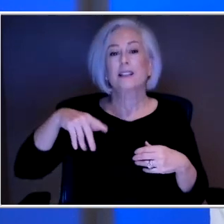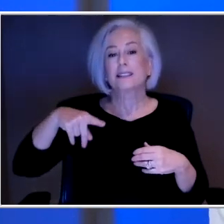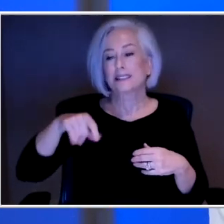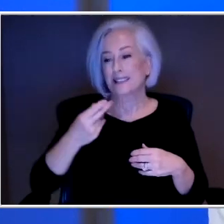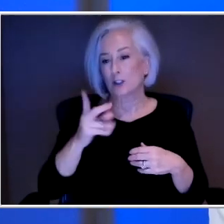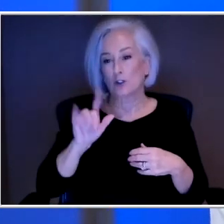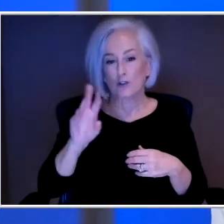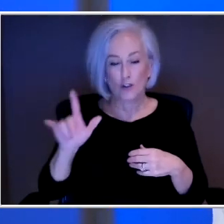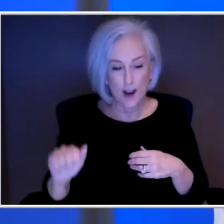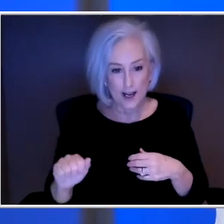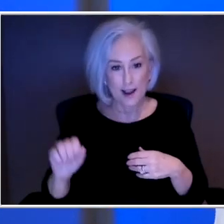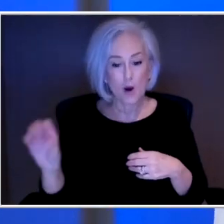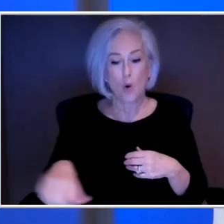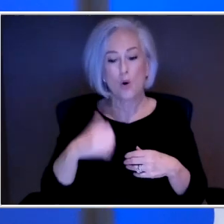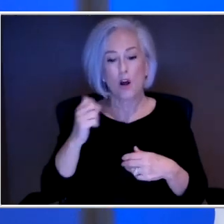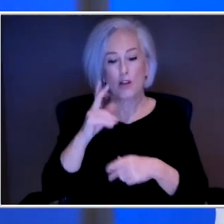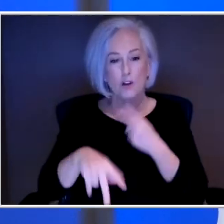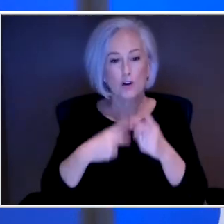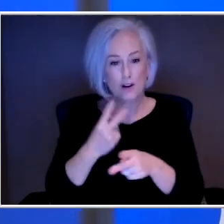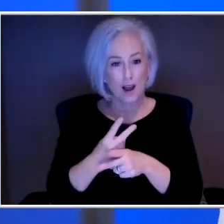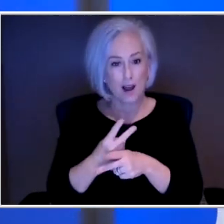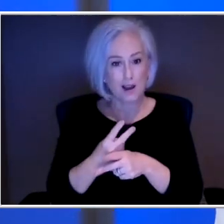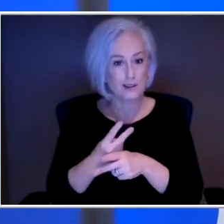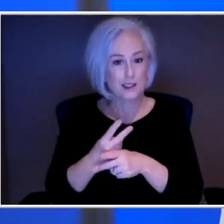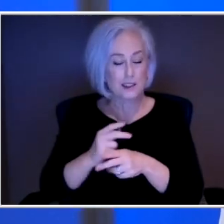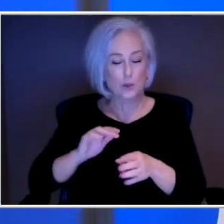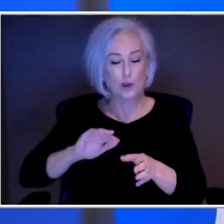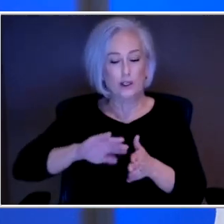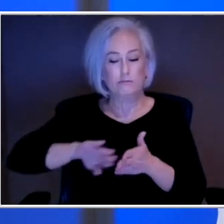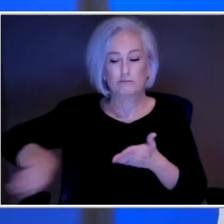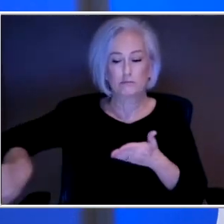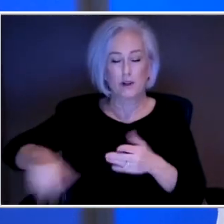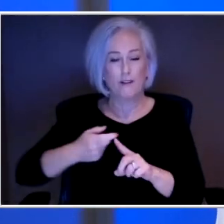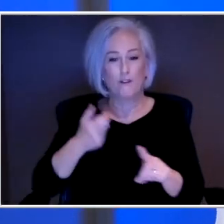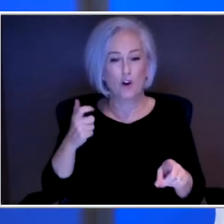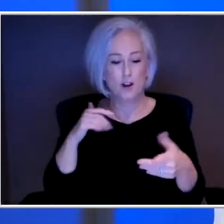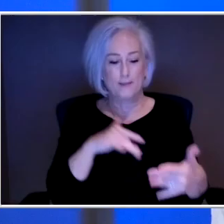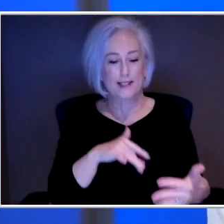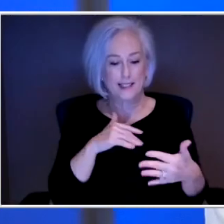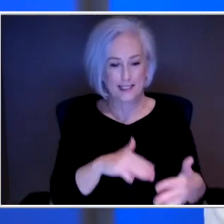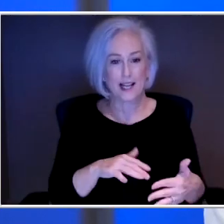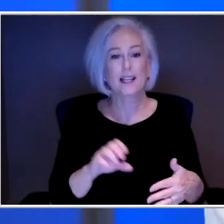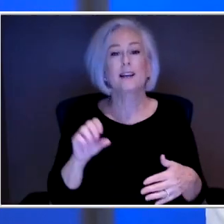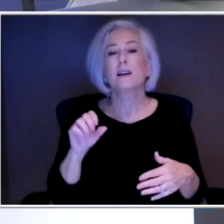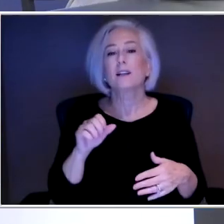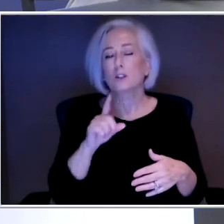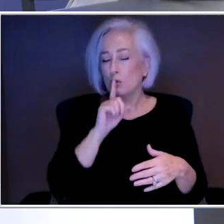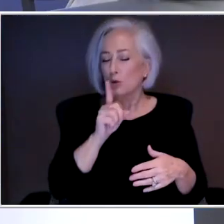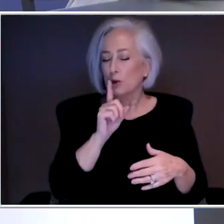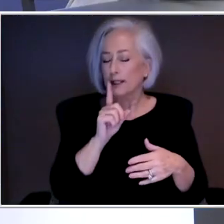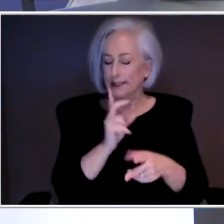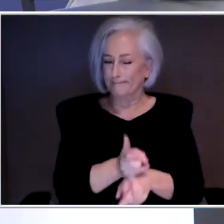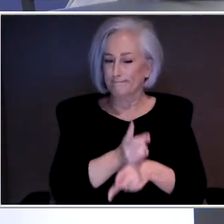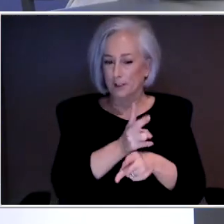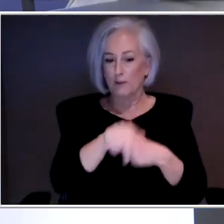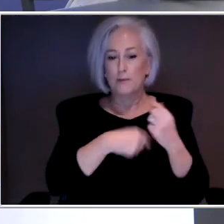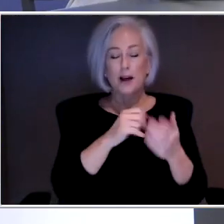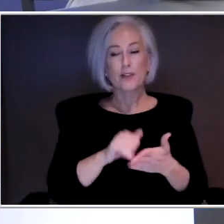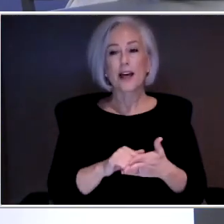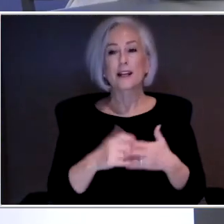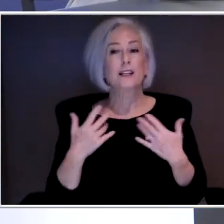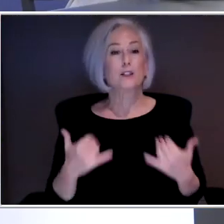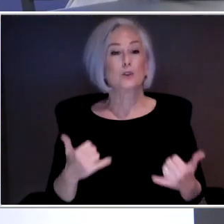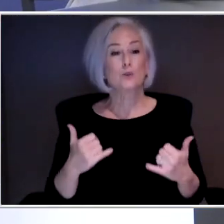whether it triggers psychosis is pretty limited, but we are doing that out of an abundance of caution. So, when it comes to today's